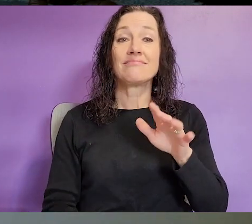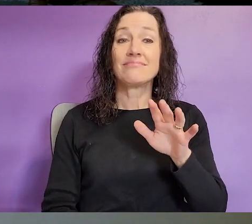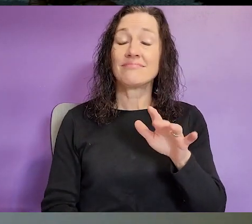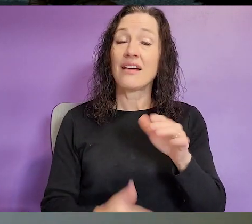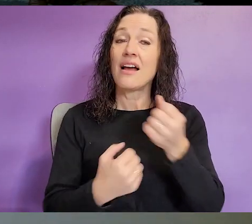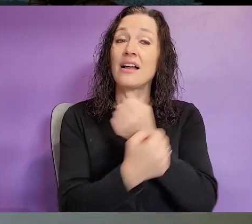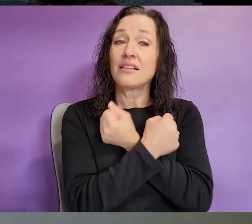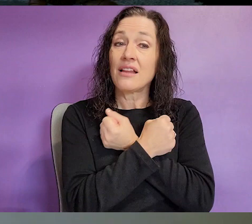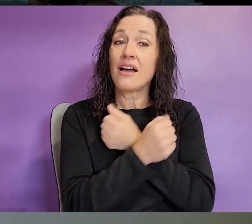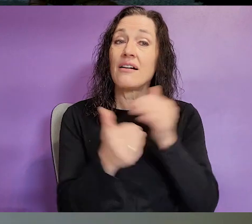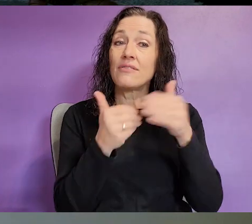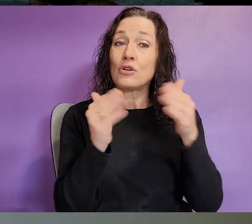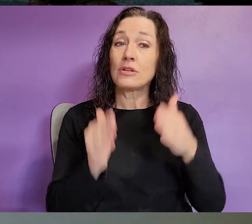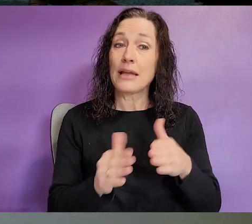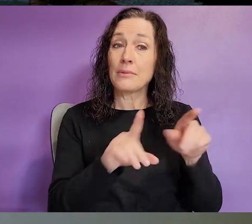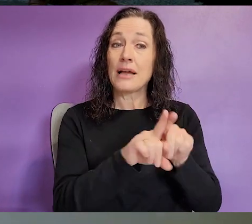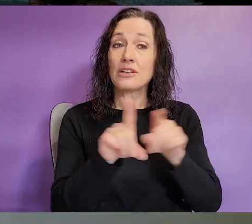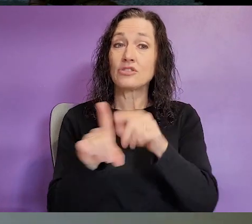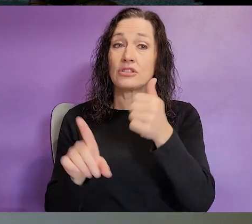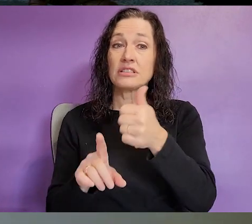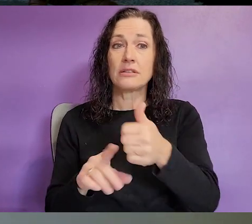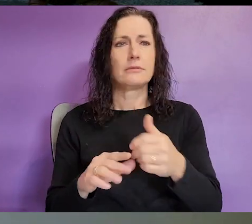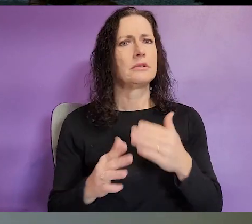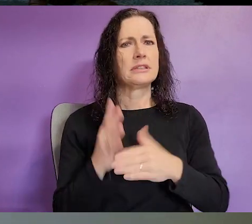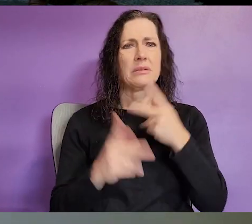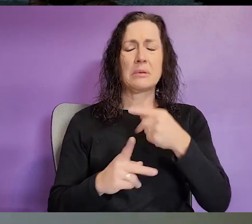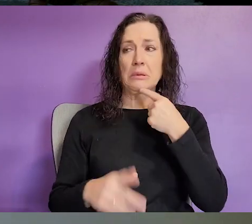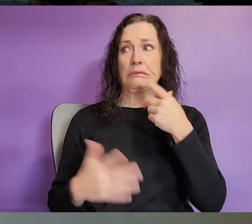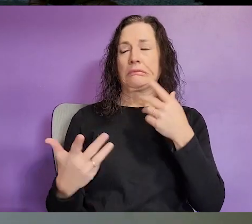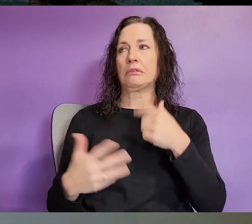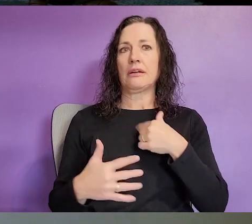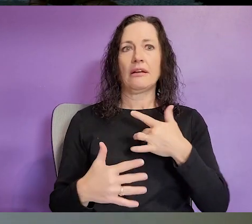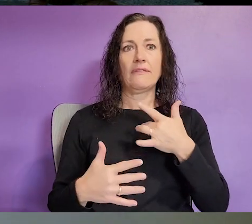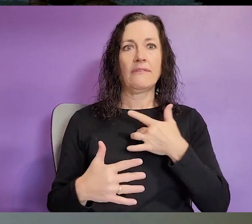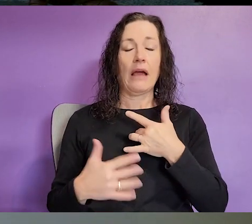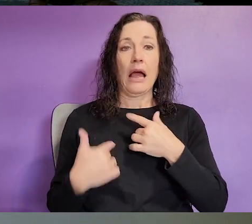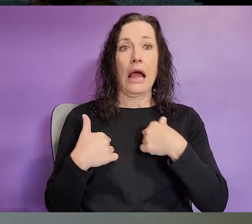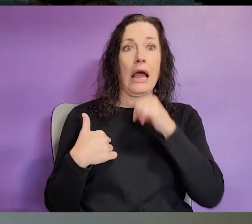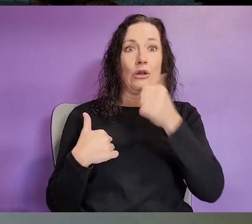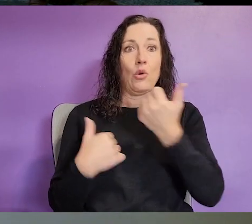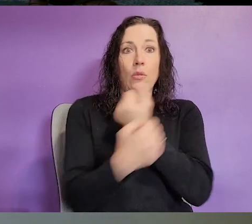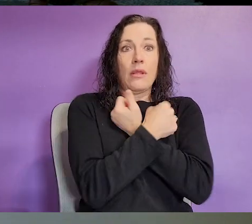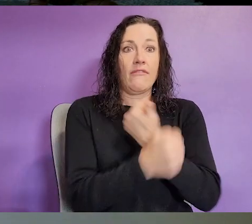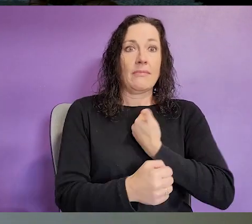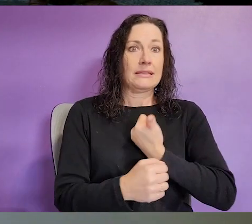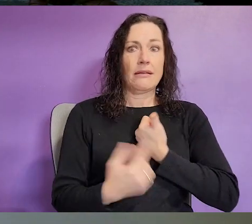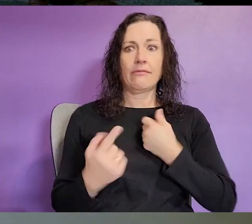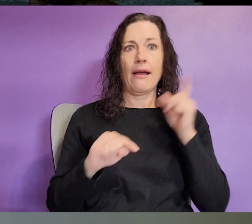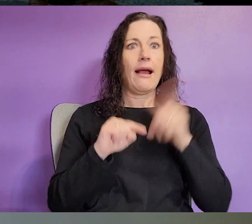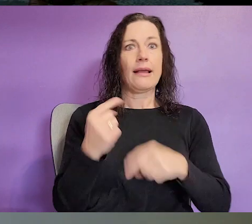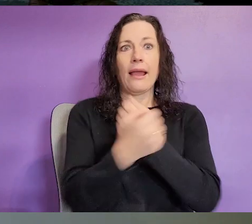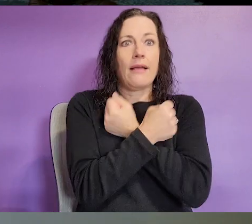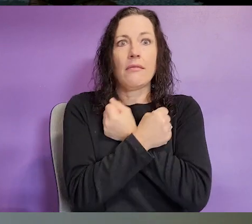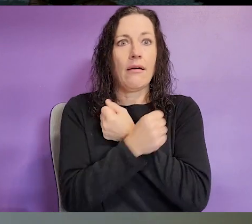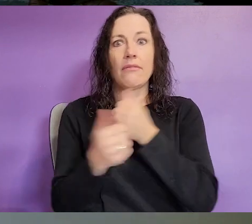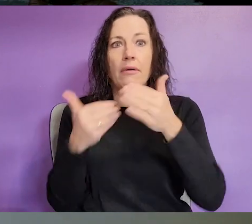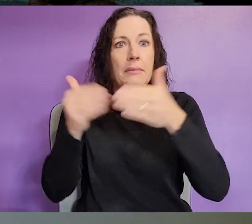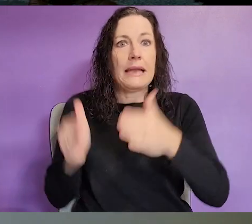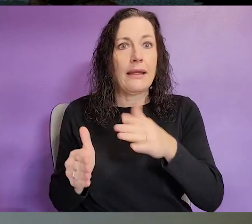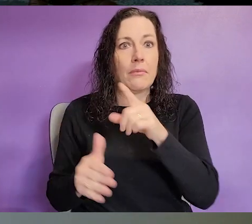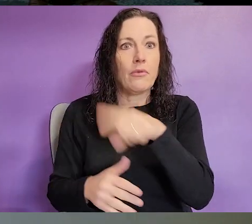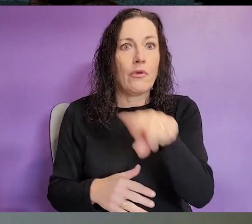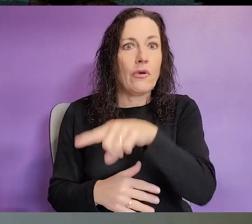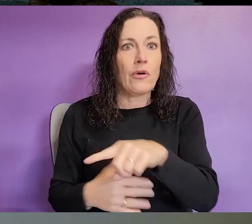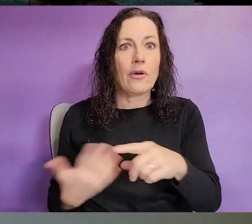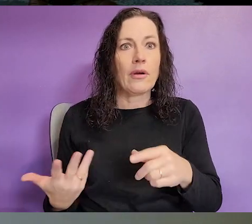love your neighbor as you love yourself. And some people say, I feel sorry for my neighbor because I don't love myself. And